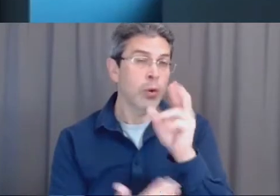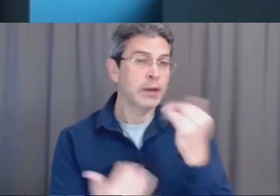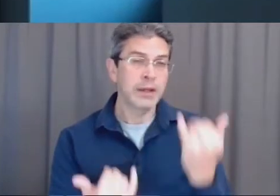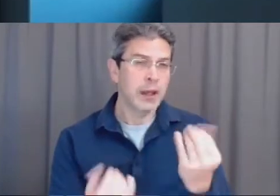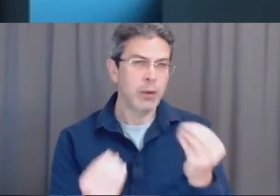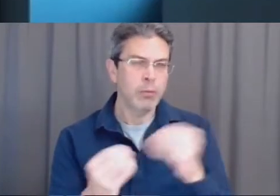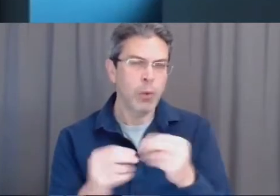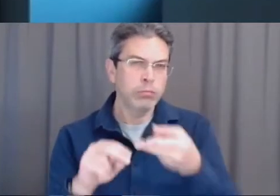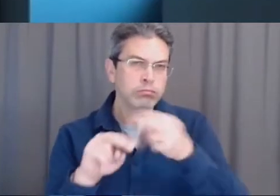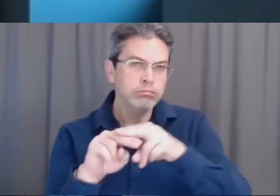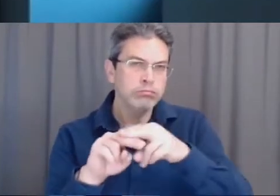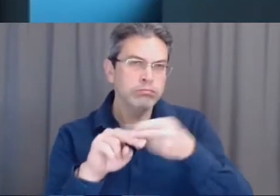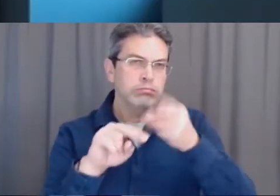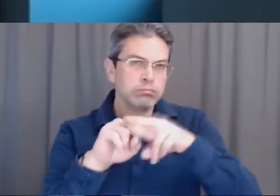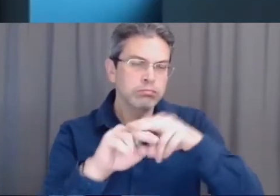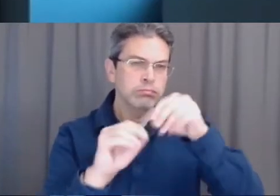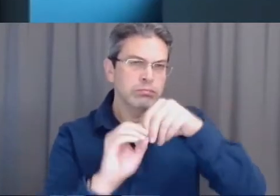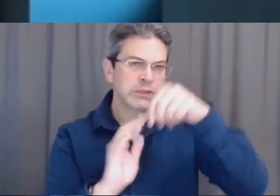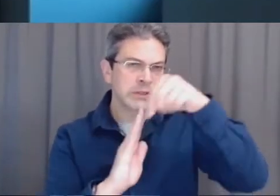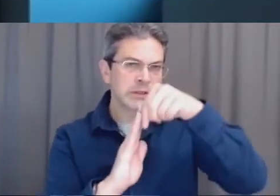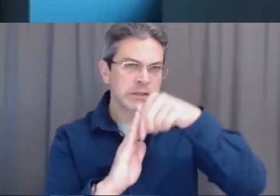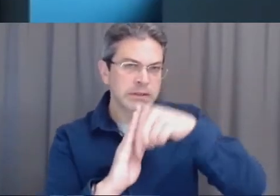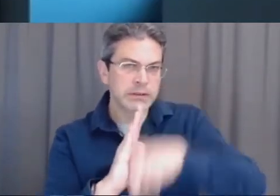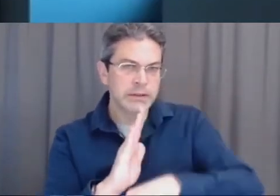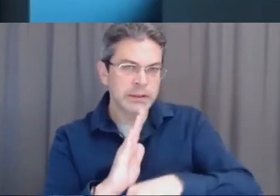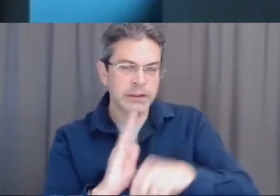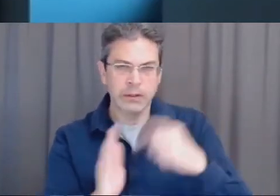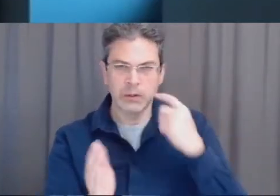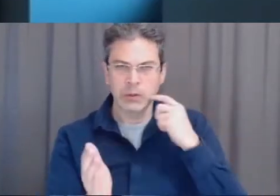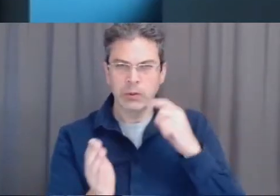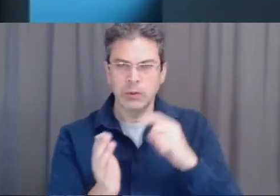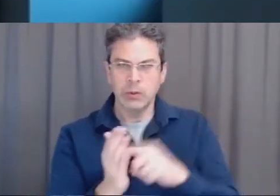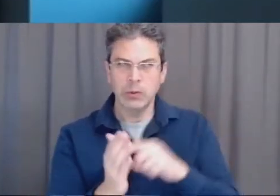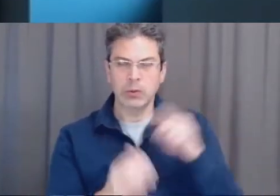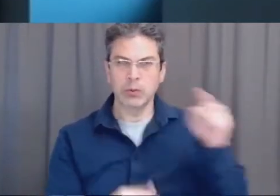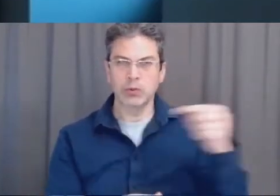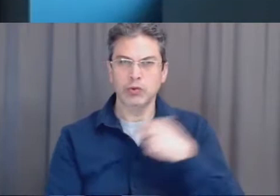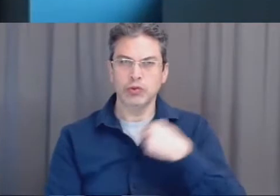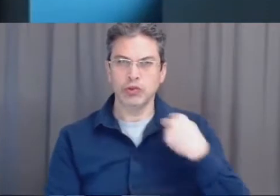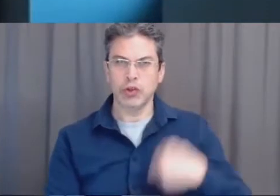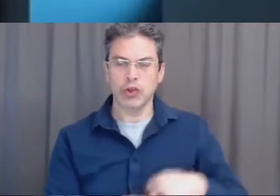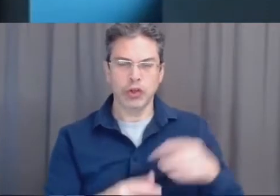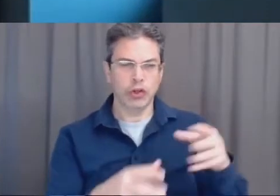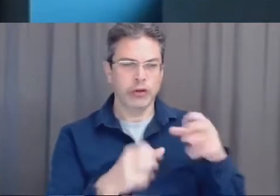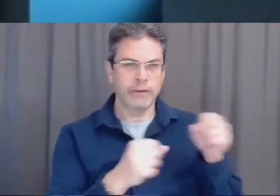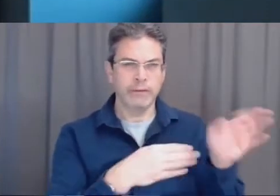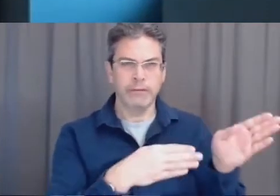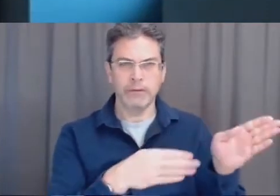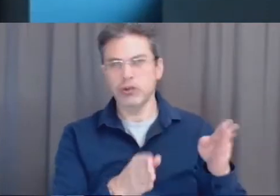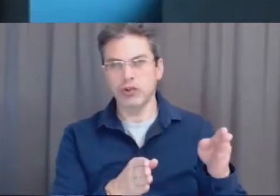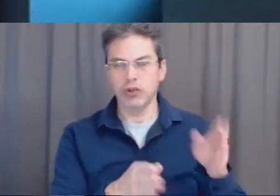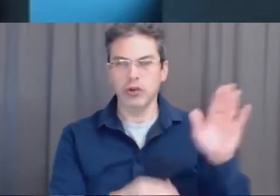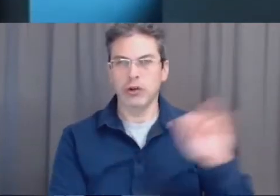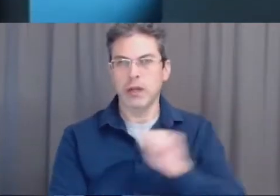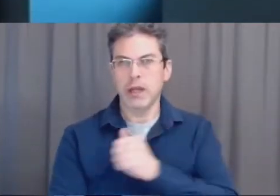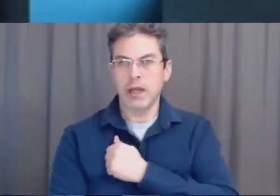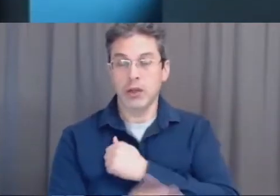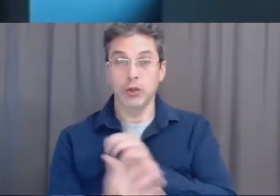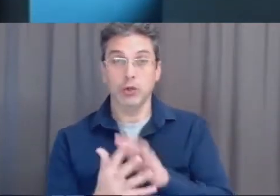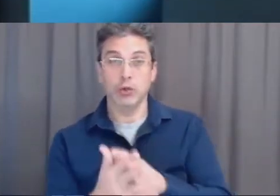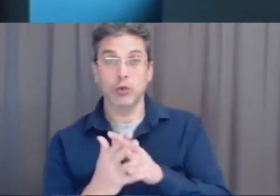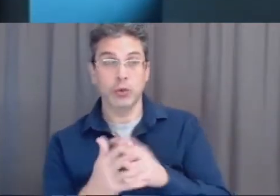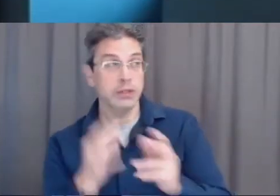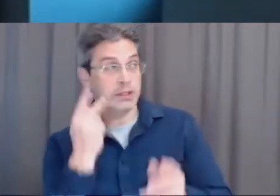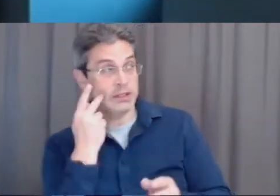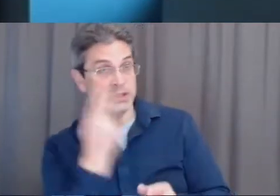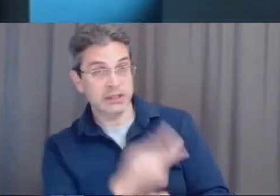have prompted a remarkably fast shift in attitudes towards China in the United States,